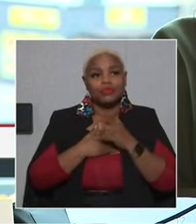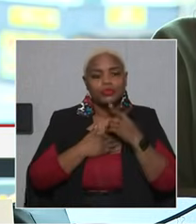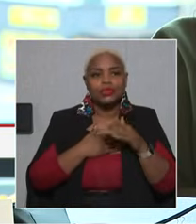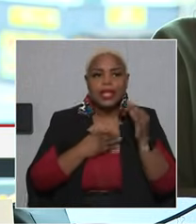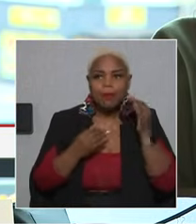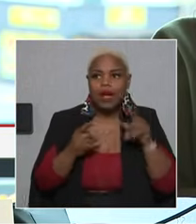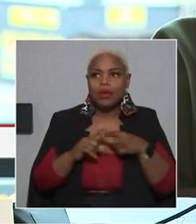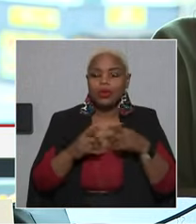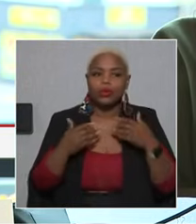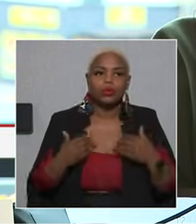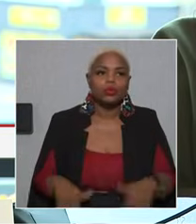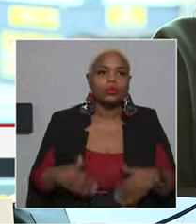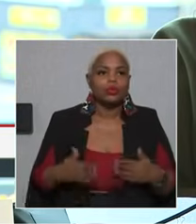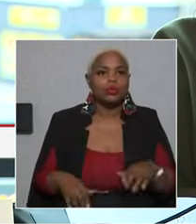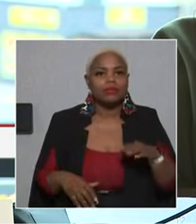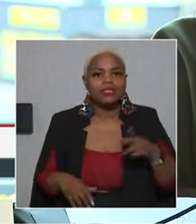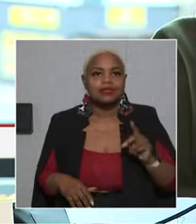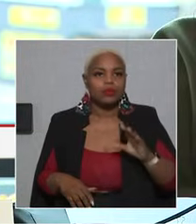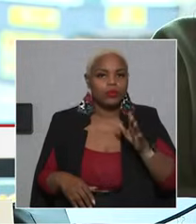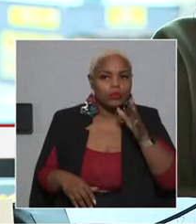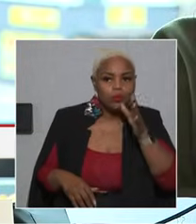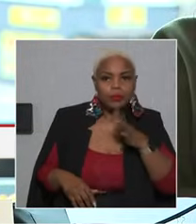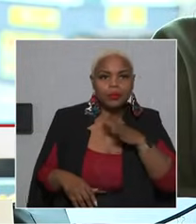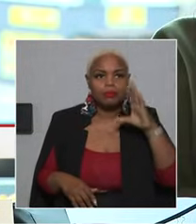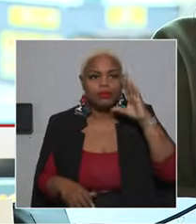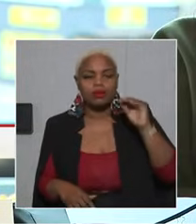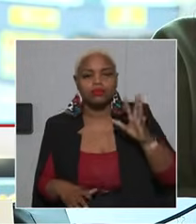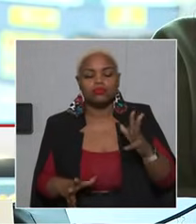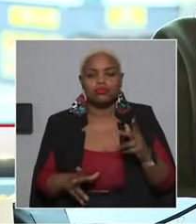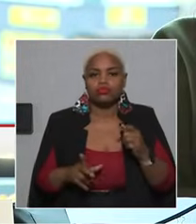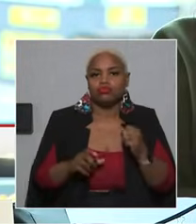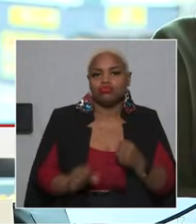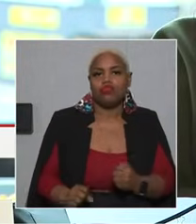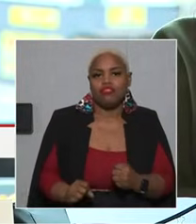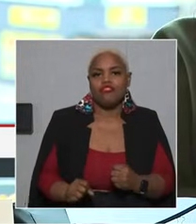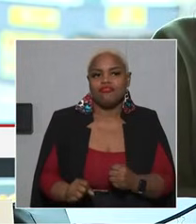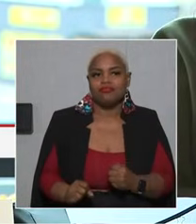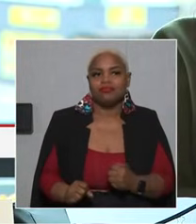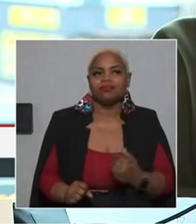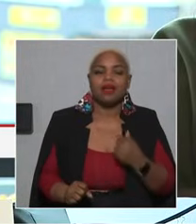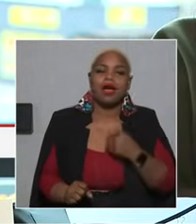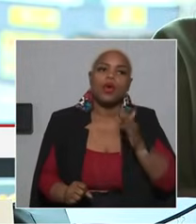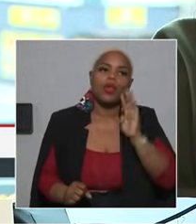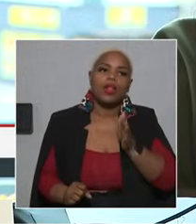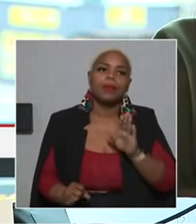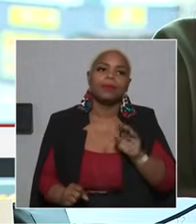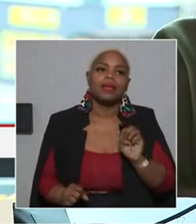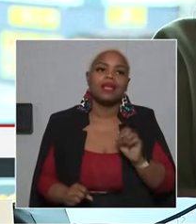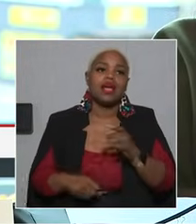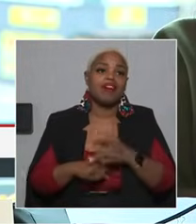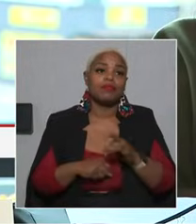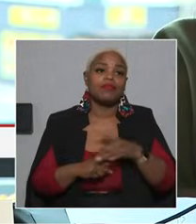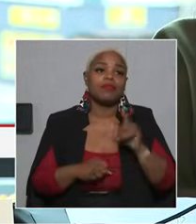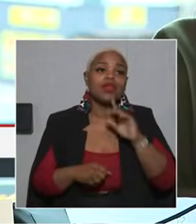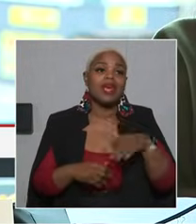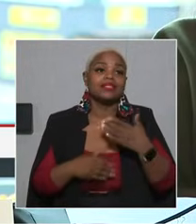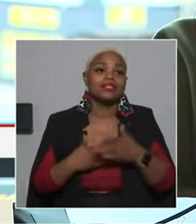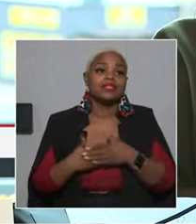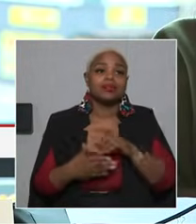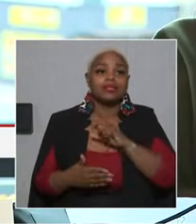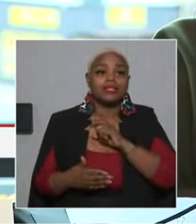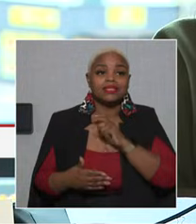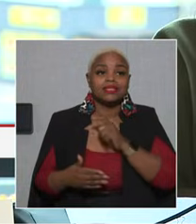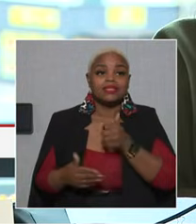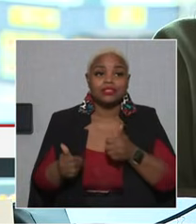Metropolitan Police Department. I will be available to the incoming or interim to provide him or her support with respect